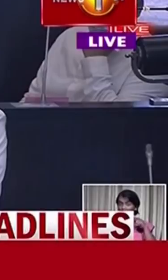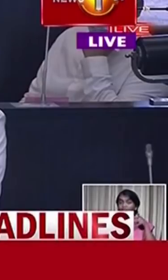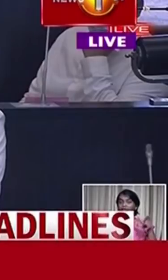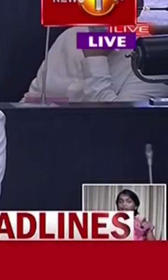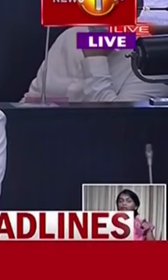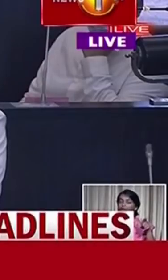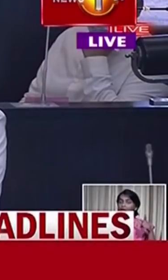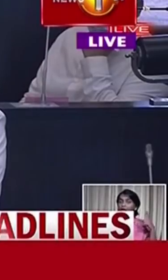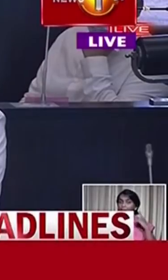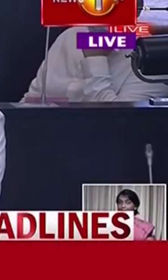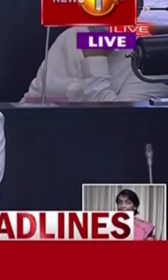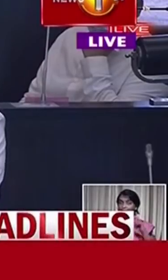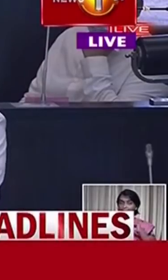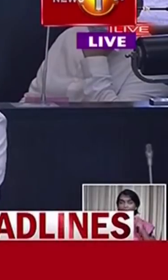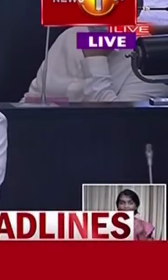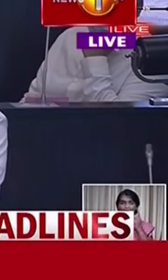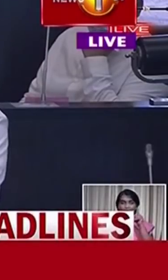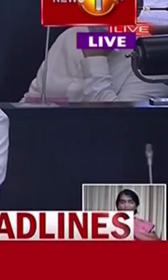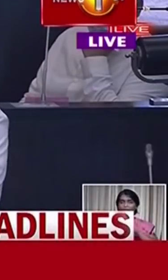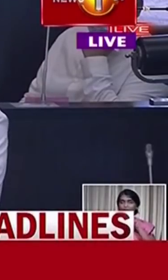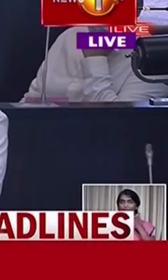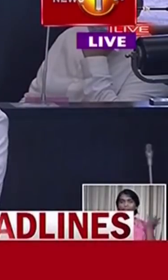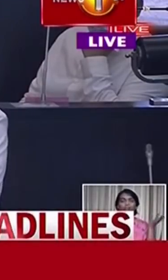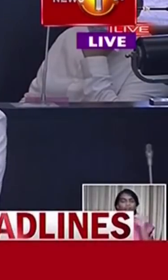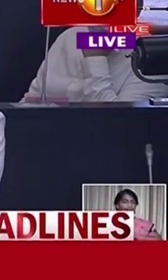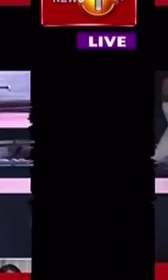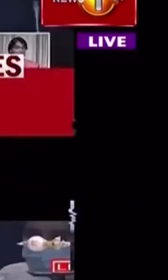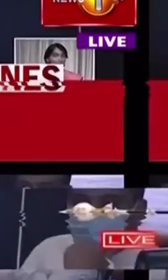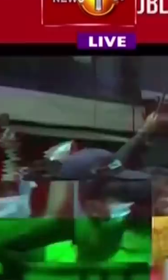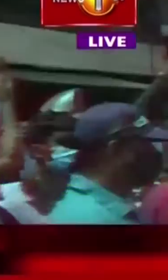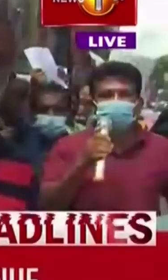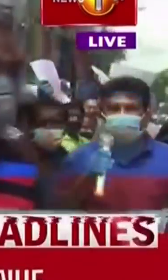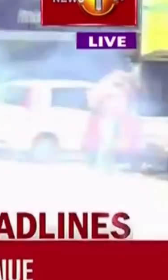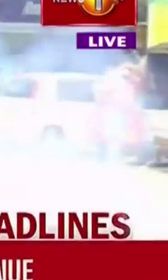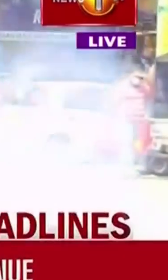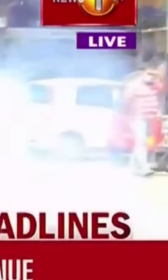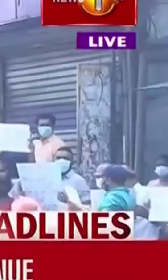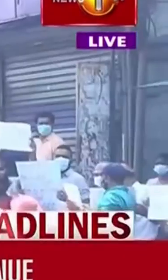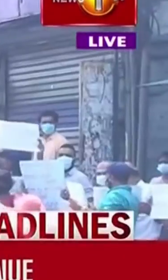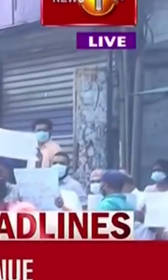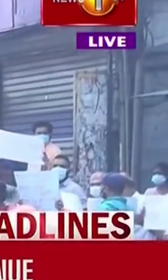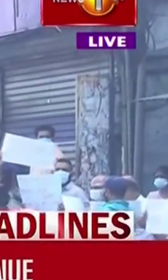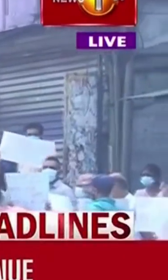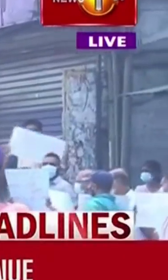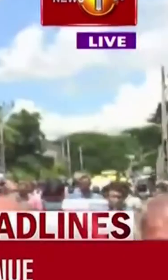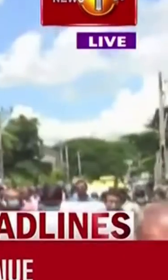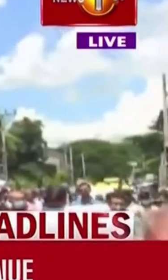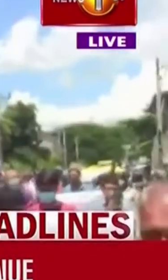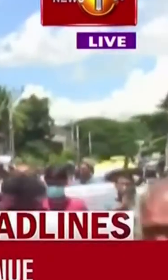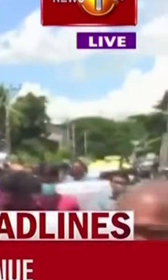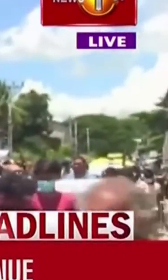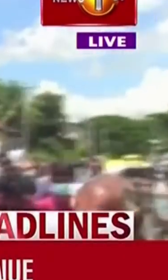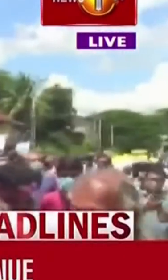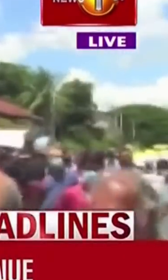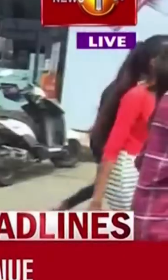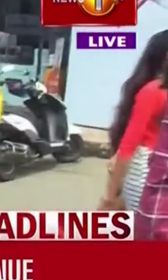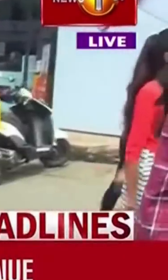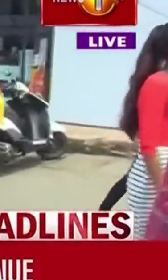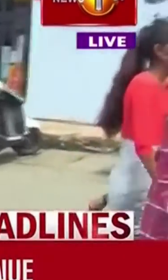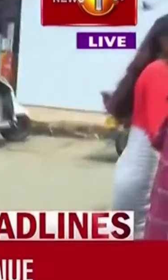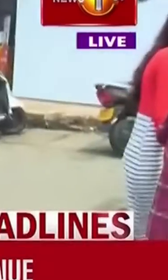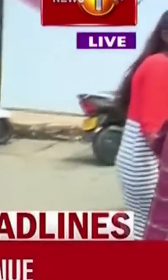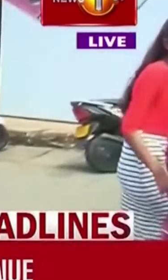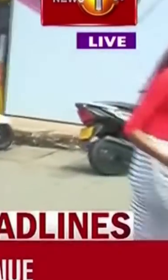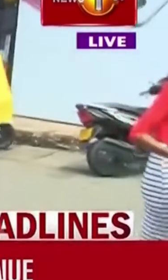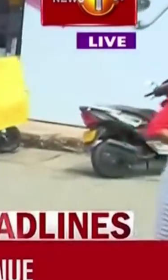the Mirihana protest. JVP reveals in Parliament. Public protests held island-wide even